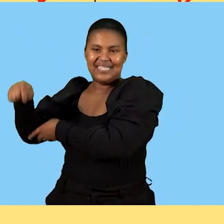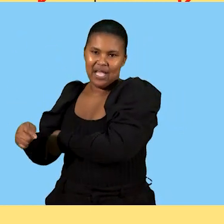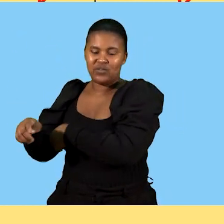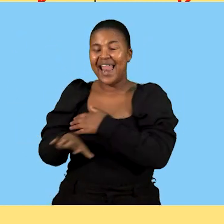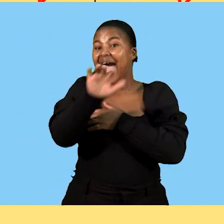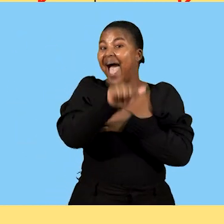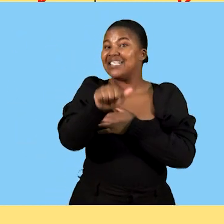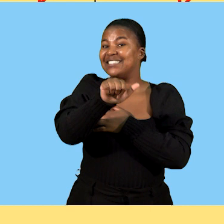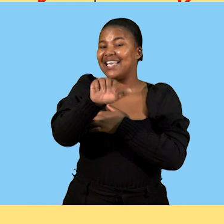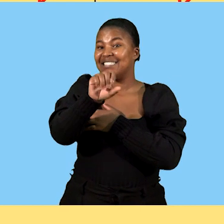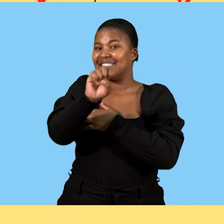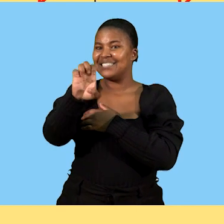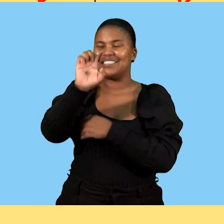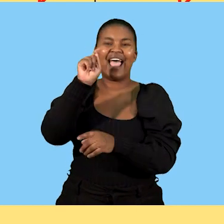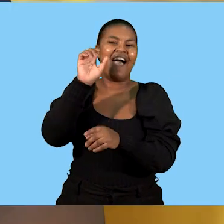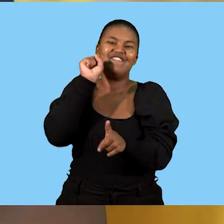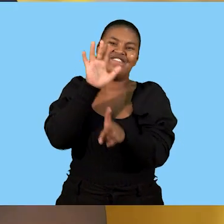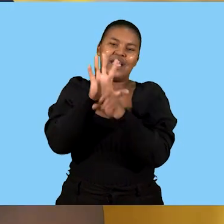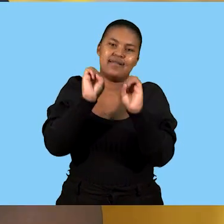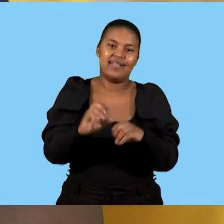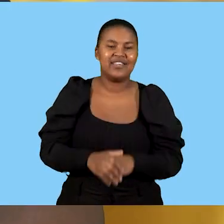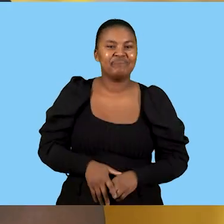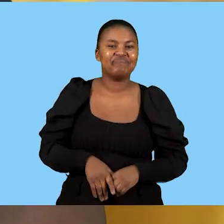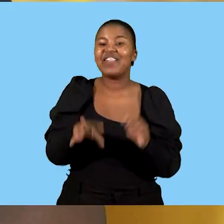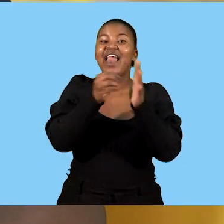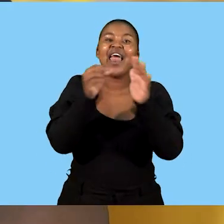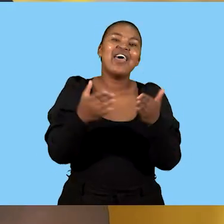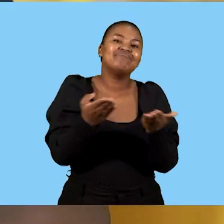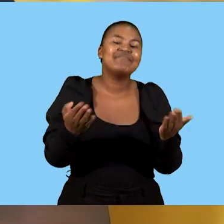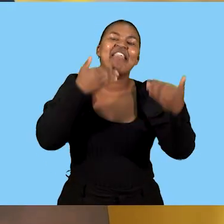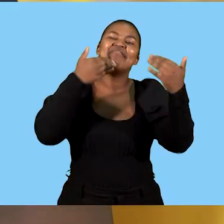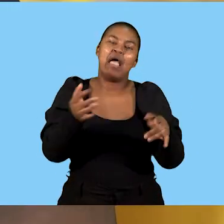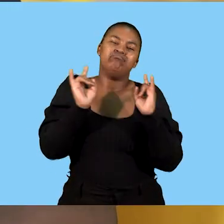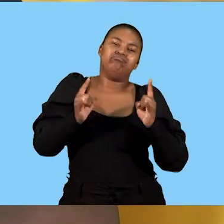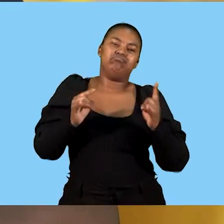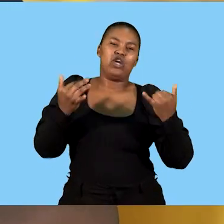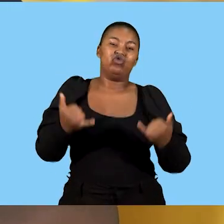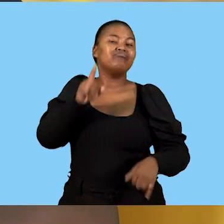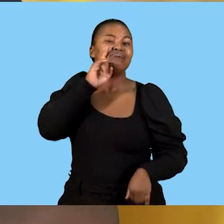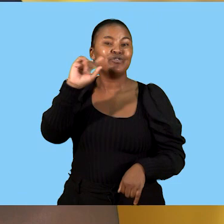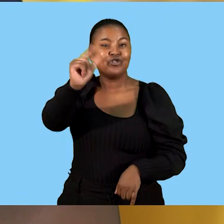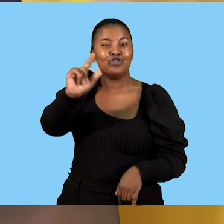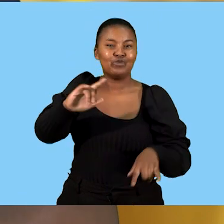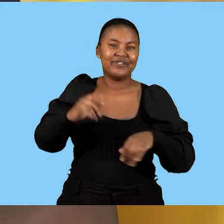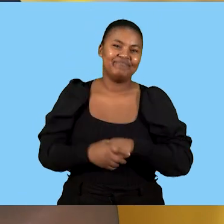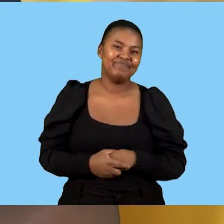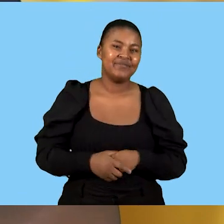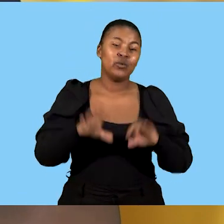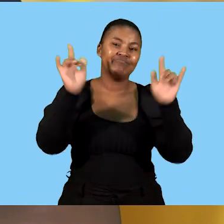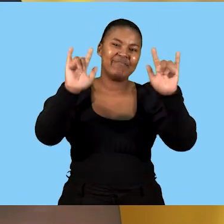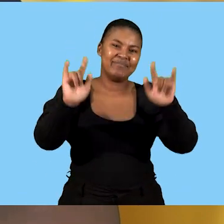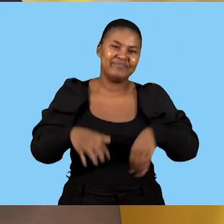no effect. Dear learners, thank you so much for joining me in today's class, and I hope to see you again soon. It is goodbye.